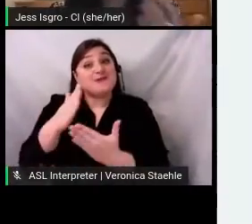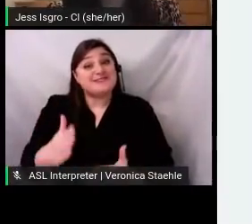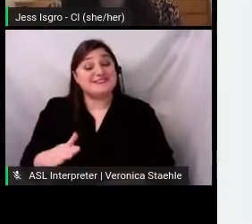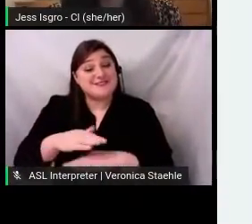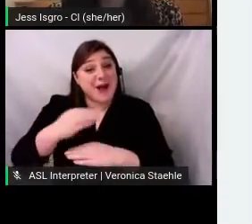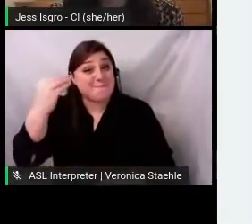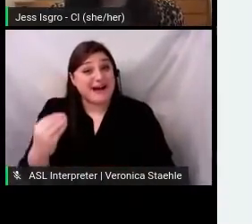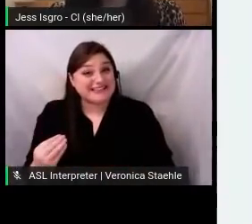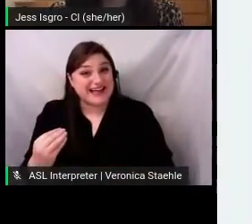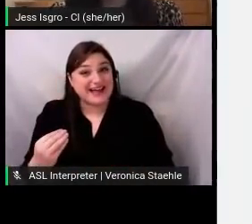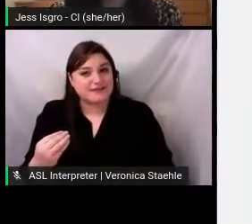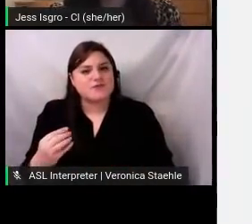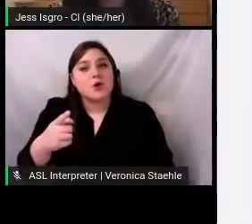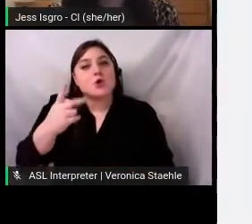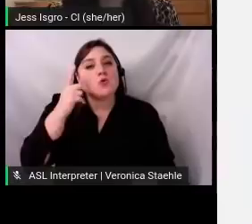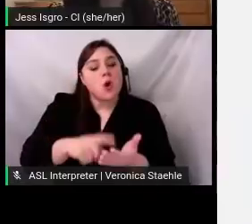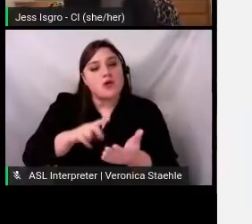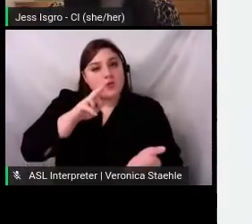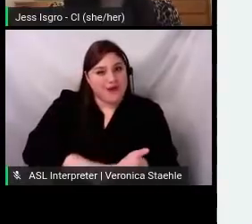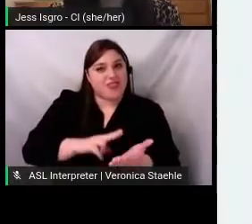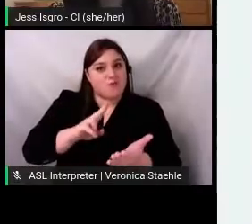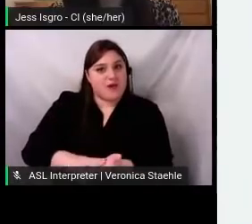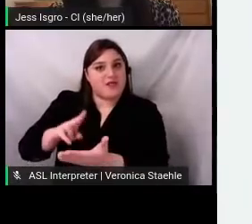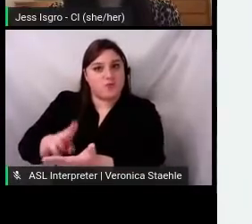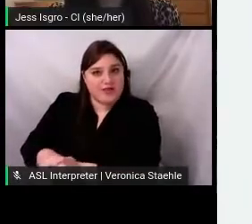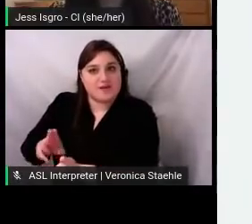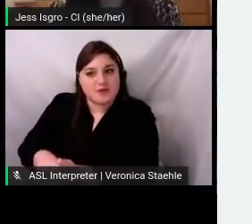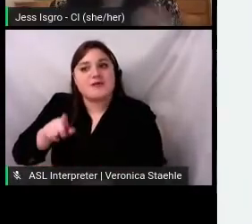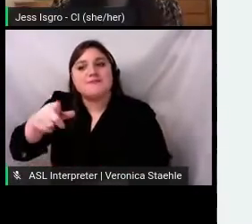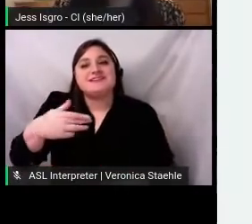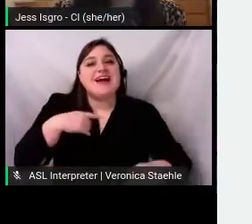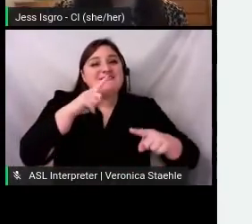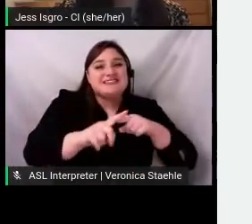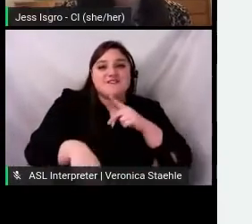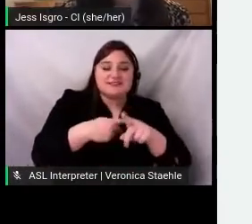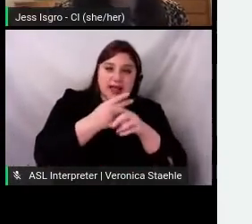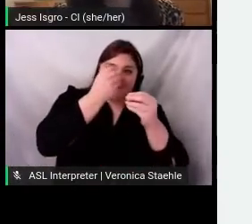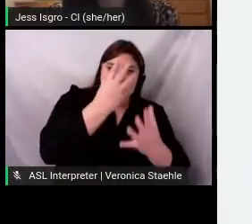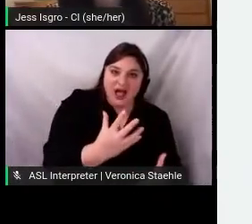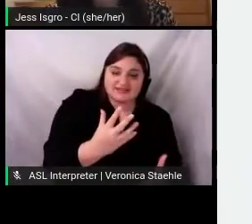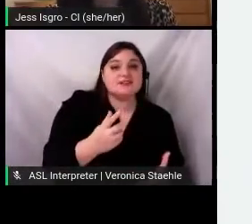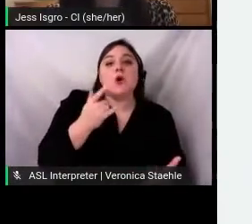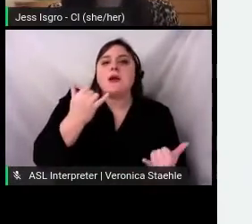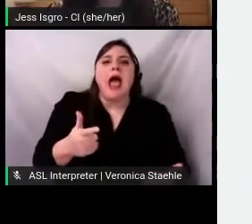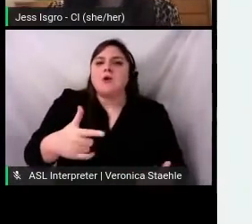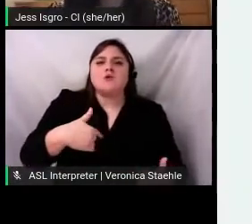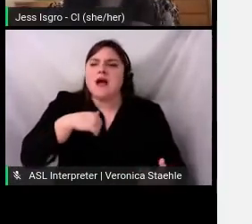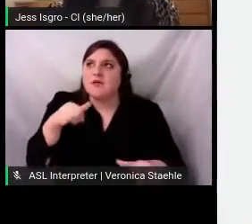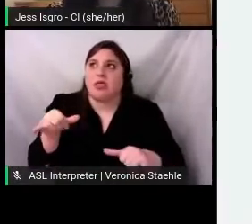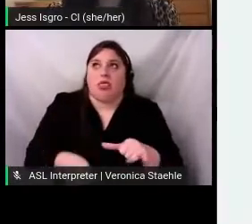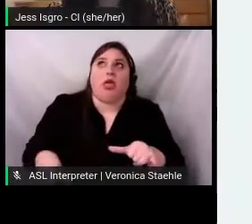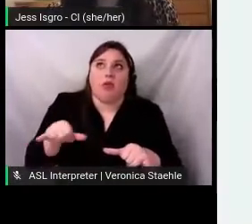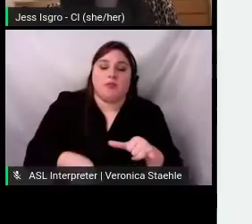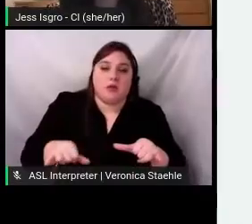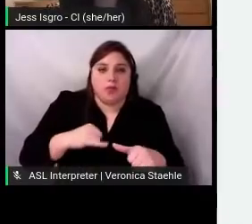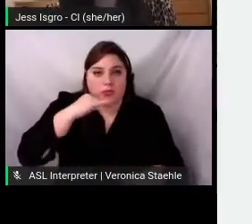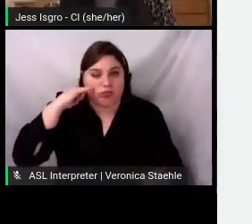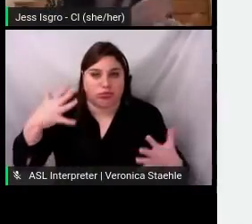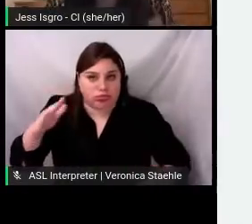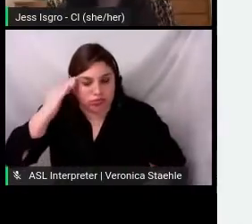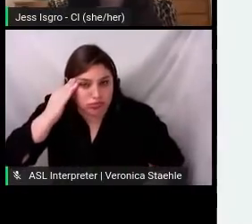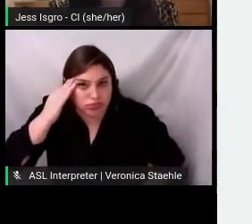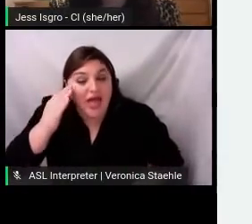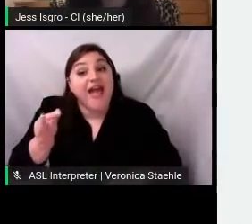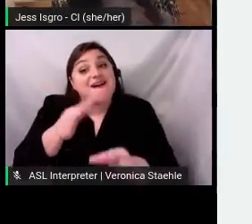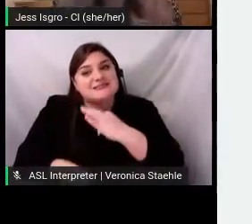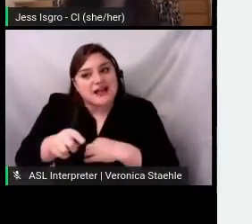it's not the only type of content they're creating and publishing, it keeps it from feeling repetitive or monotonous, and it gives users reasons to engage